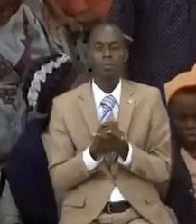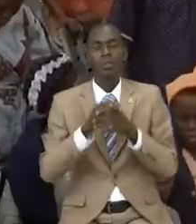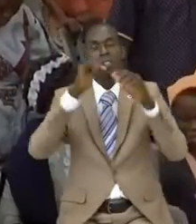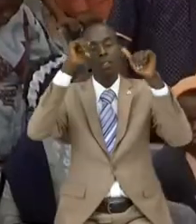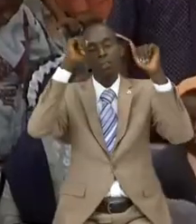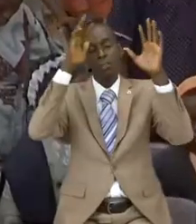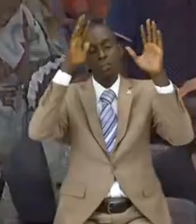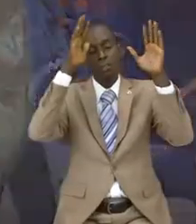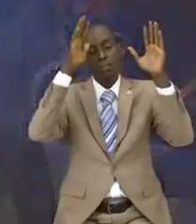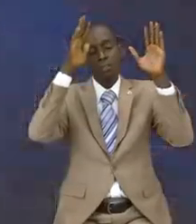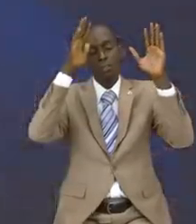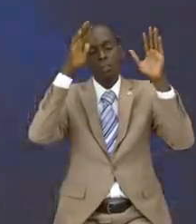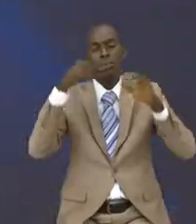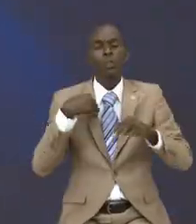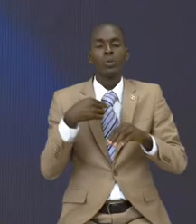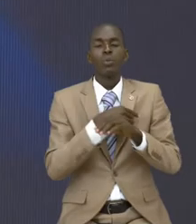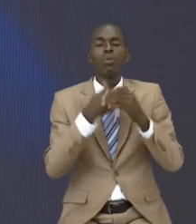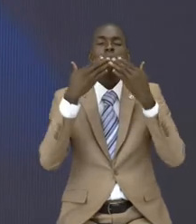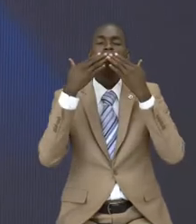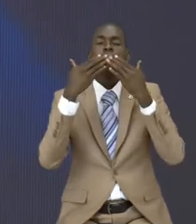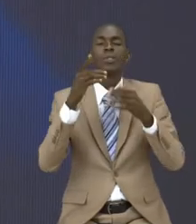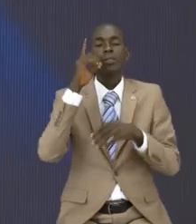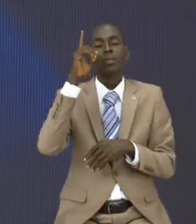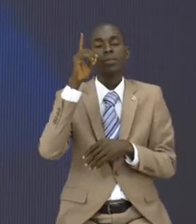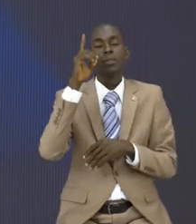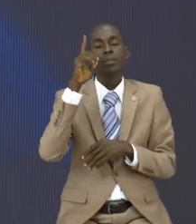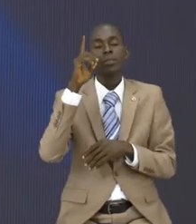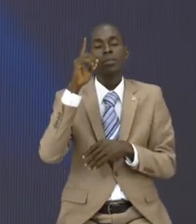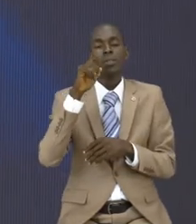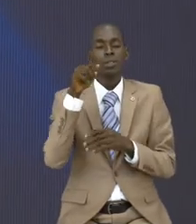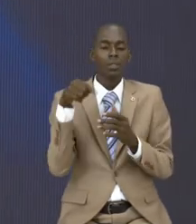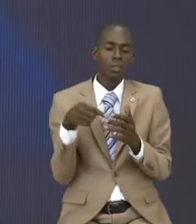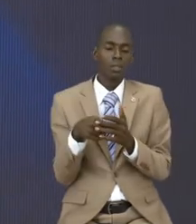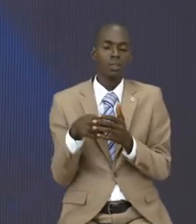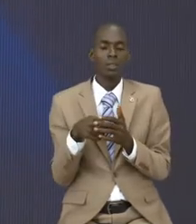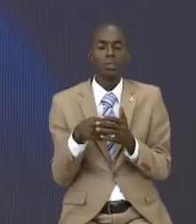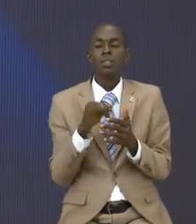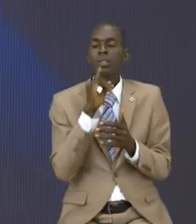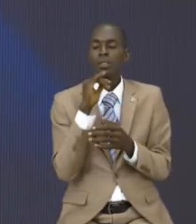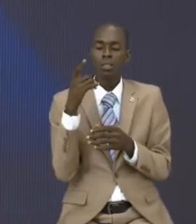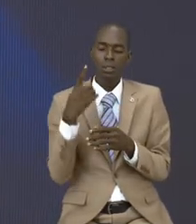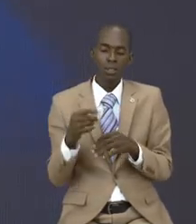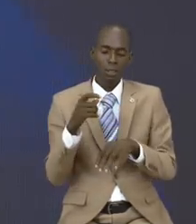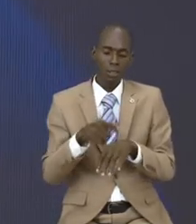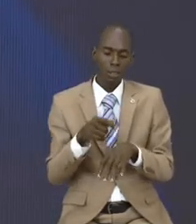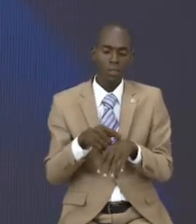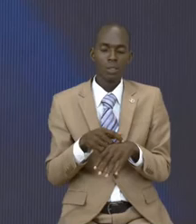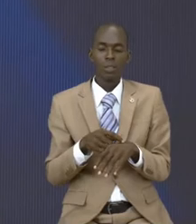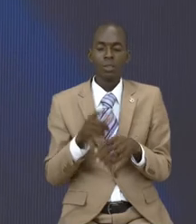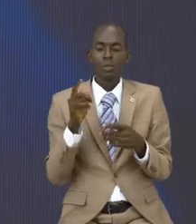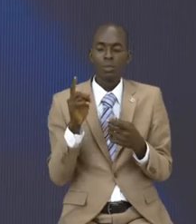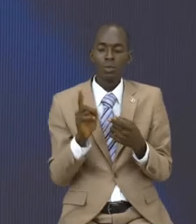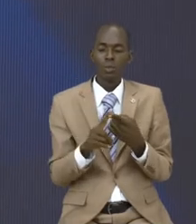Father, well, thank you. This is a moment to be